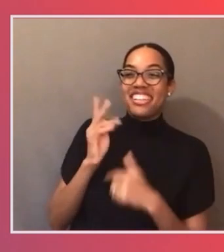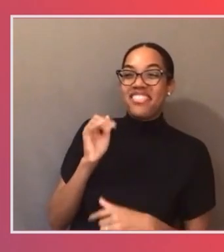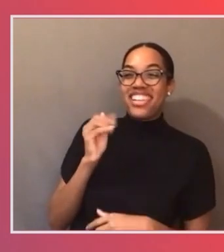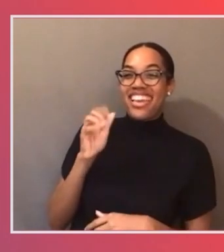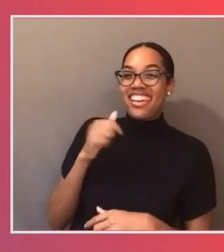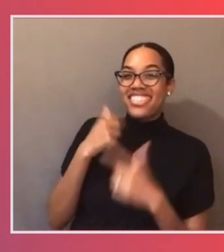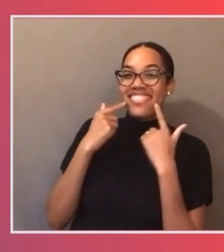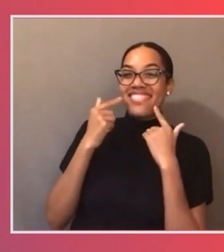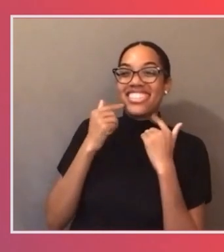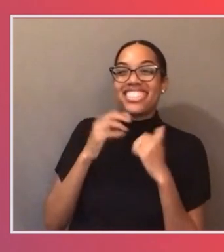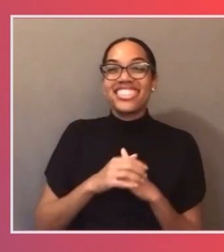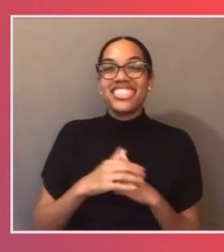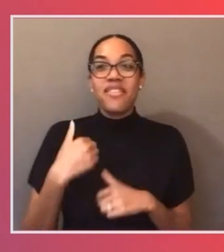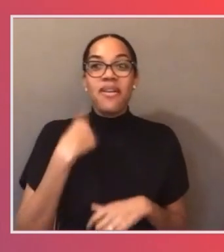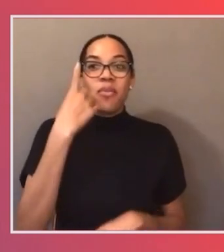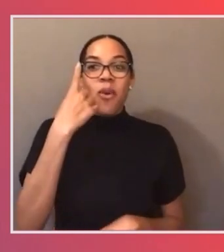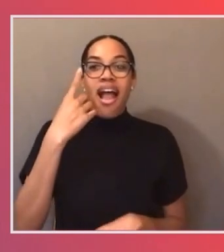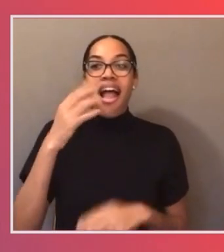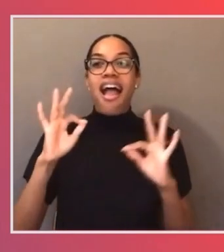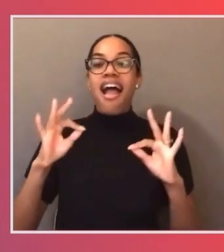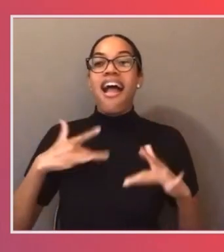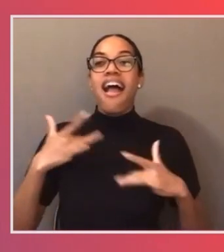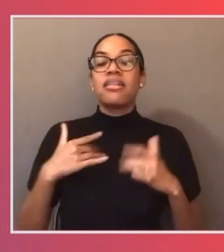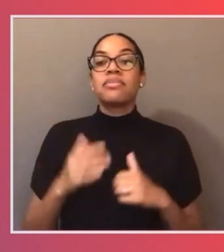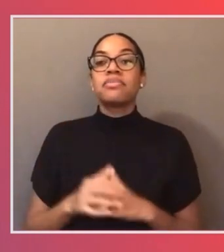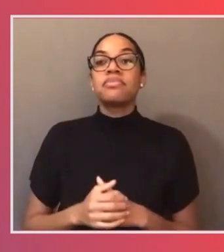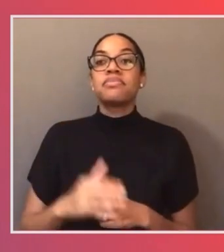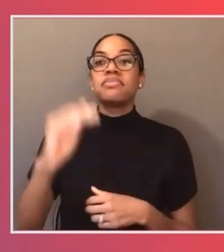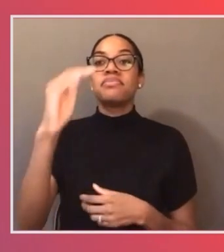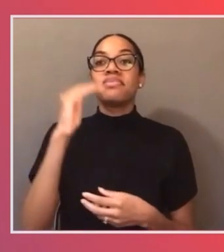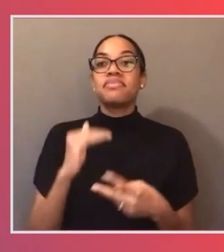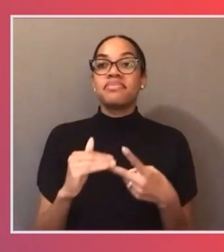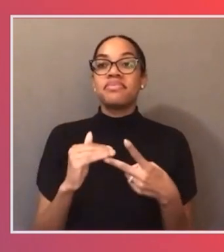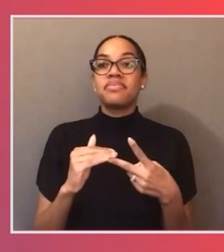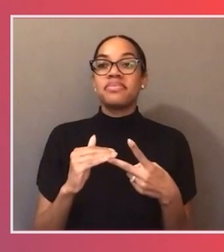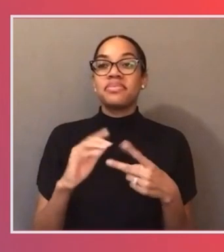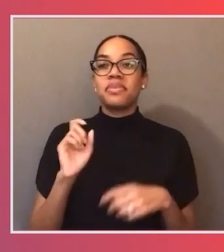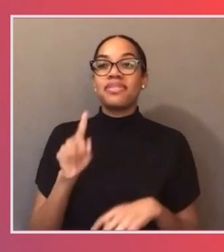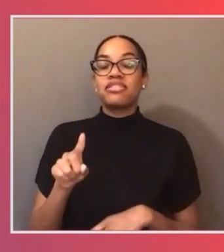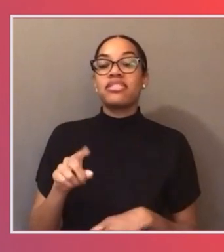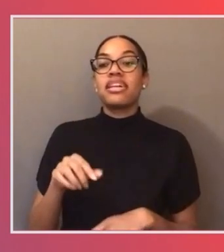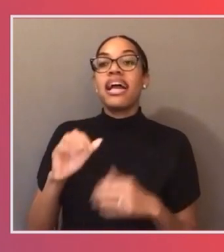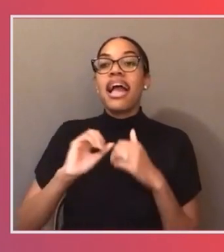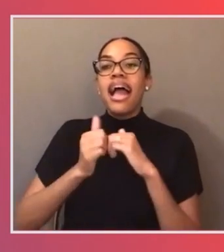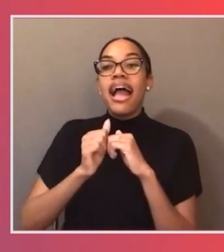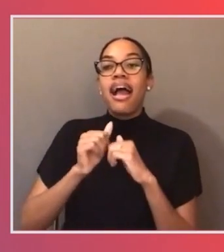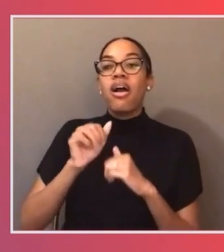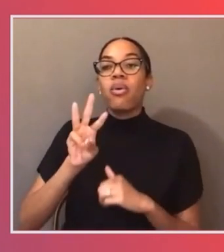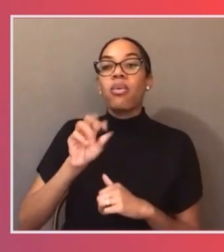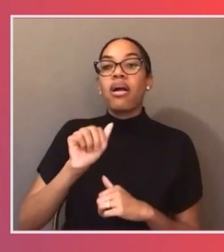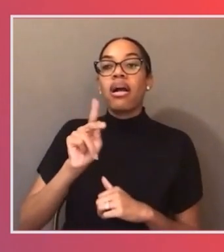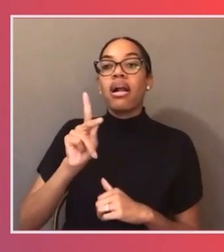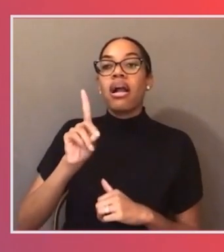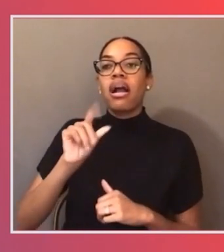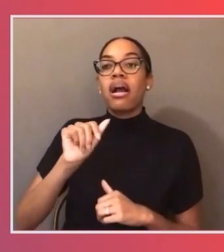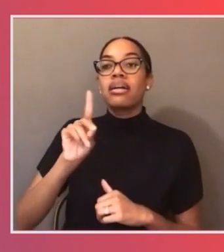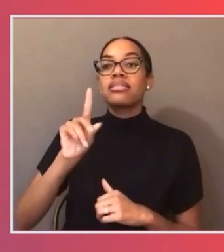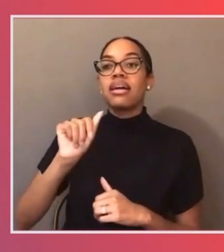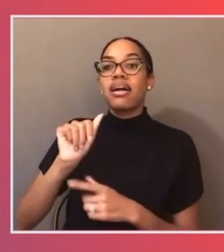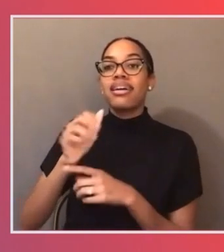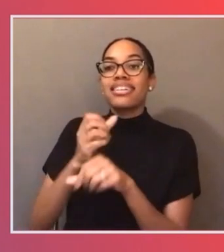How did Wakanda get its vibranium? Sent back in time from a